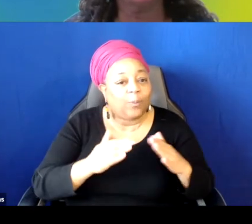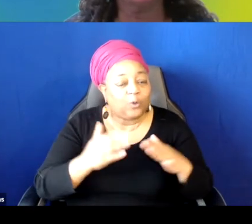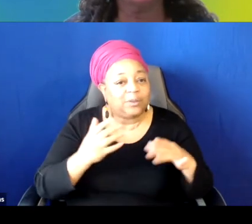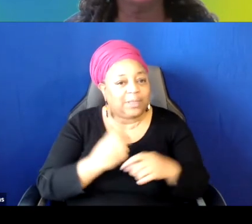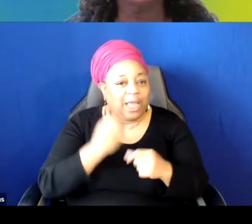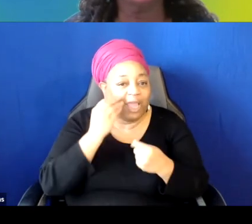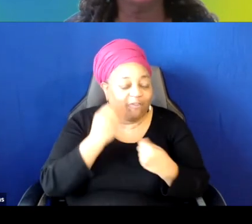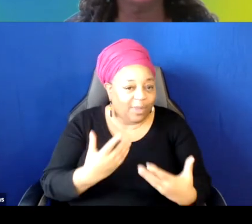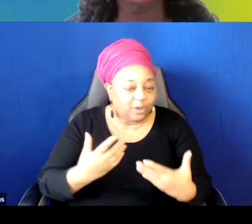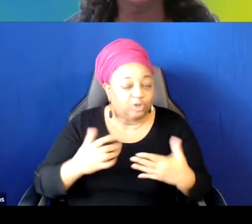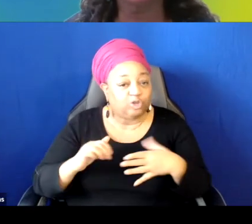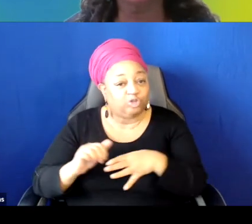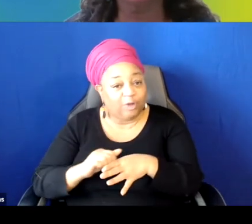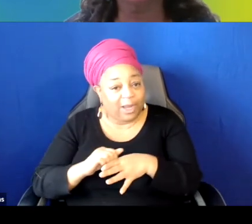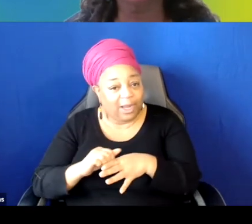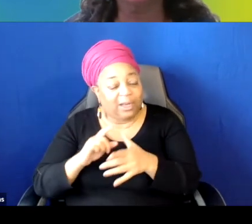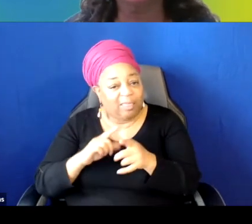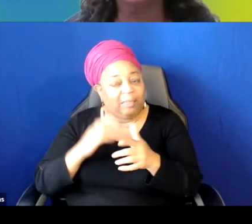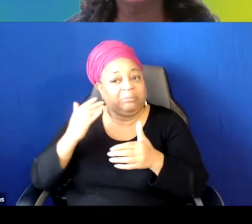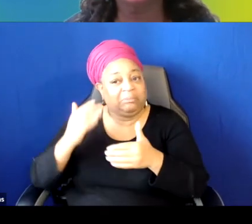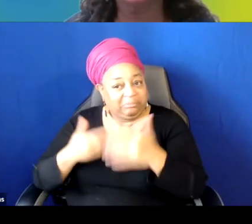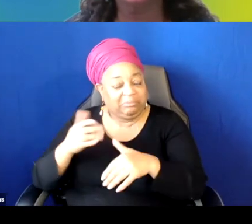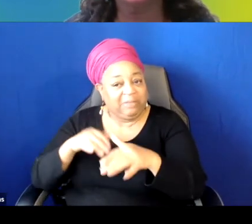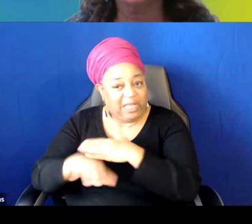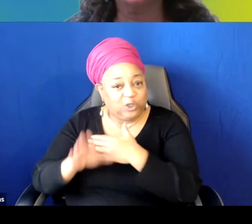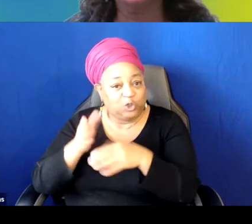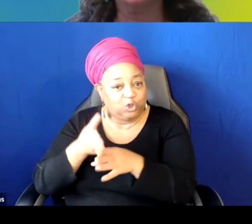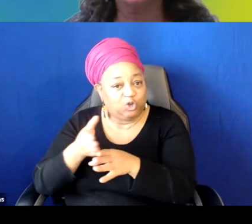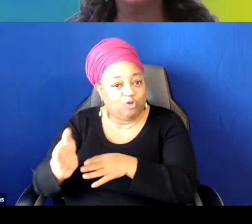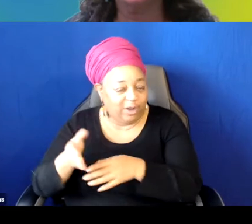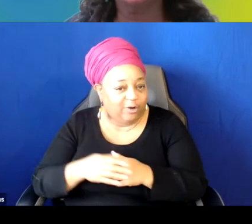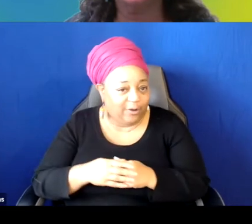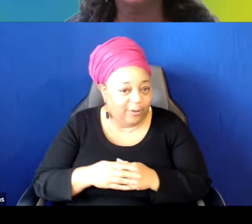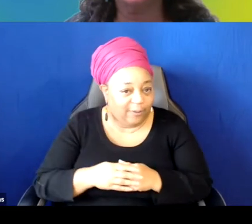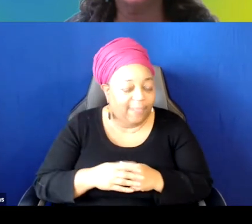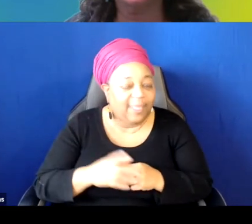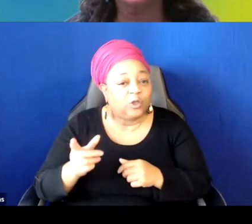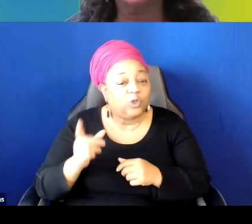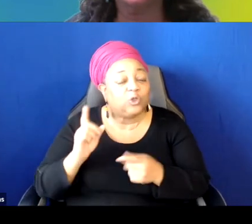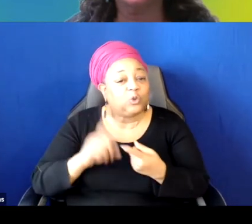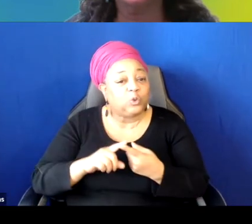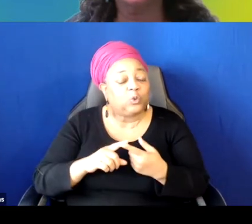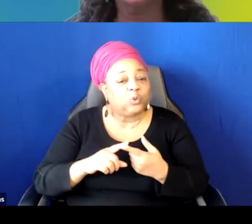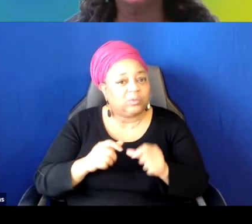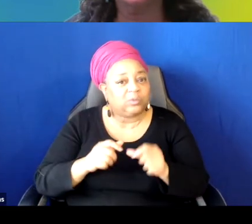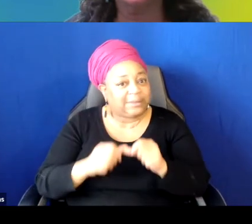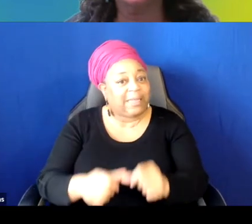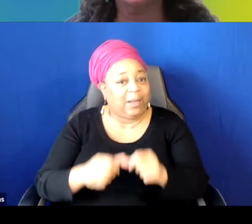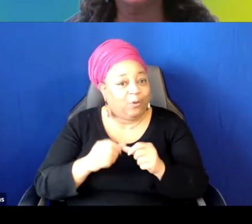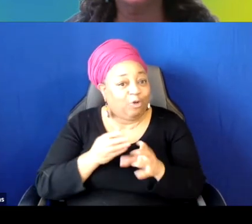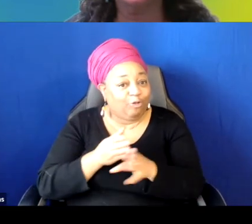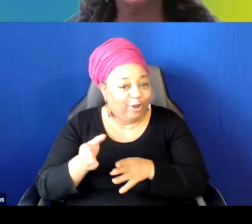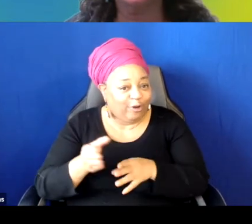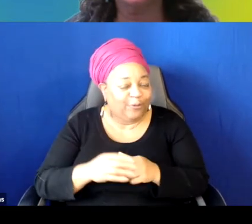to get trained, and then to enter into a career pathway to a sustainable career.